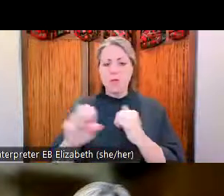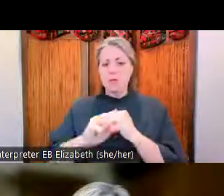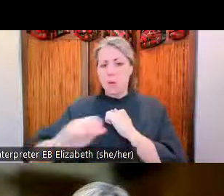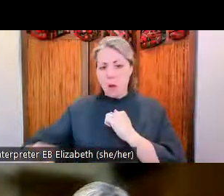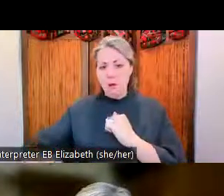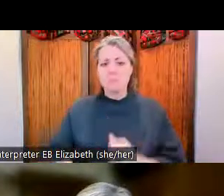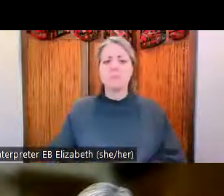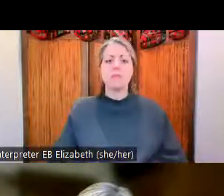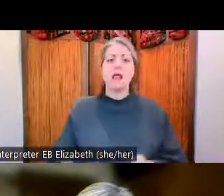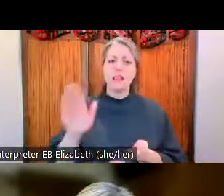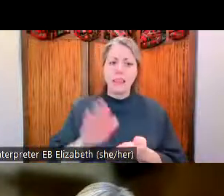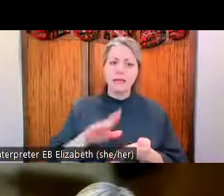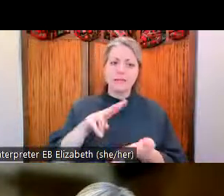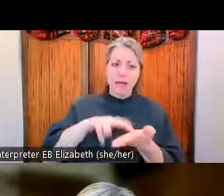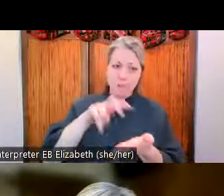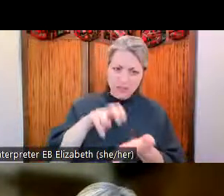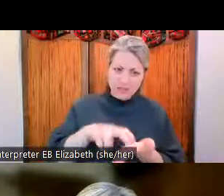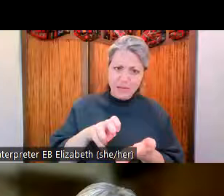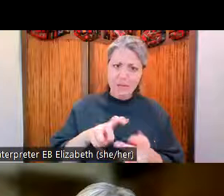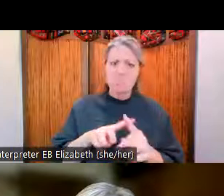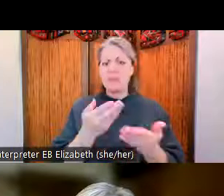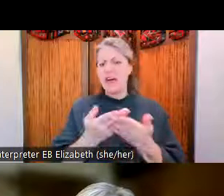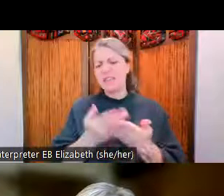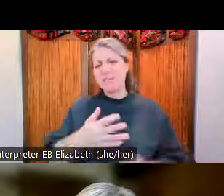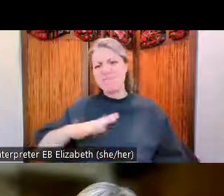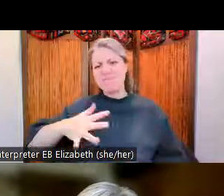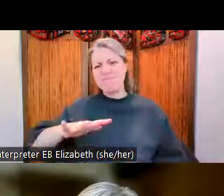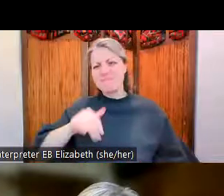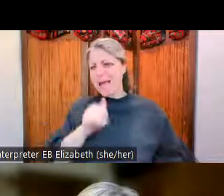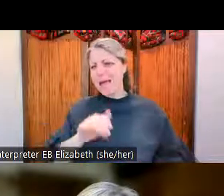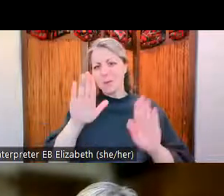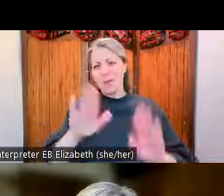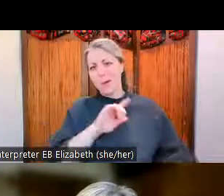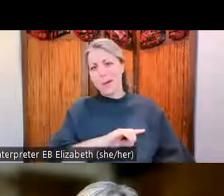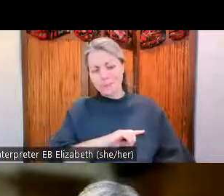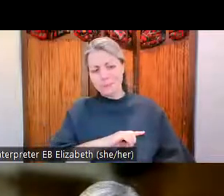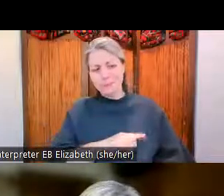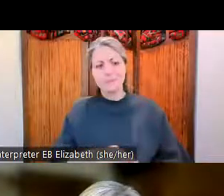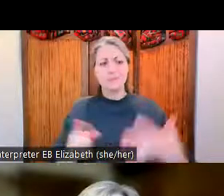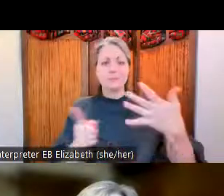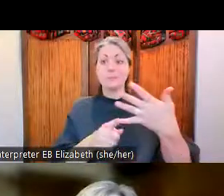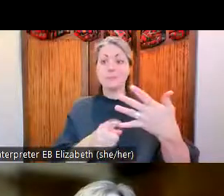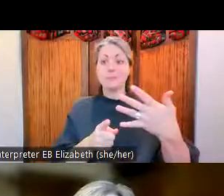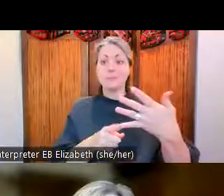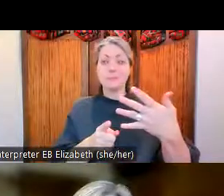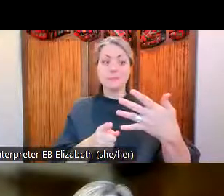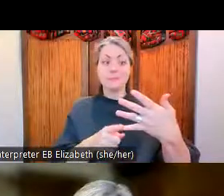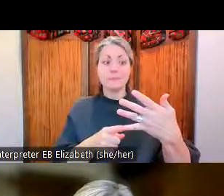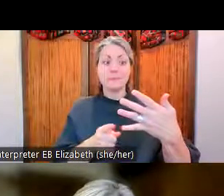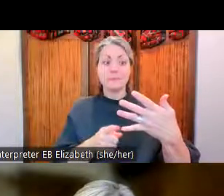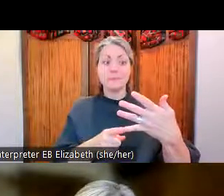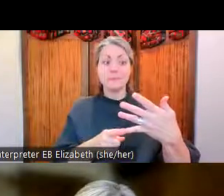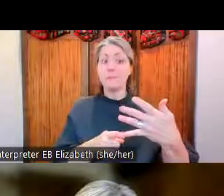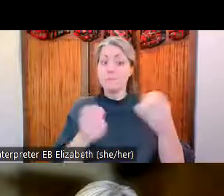again, the evidence was not super high quality. And then finally, there have been a number of relatively